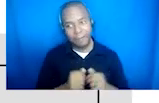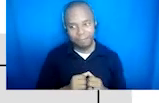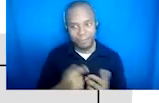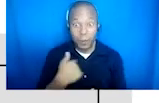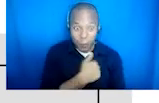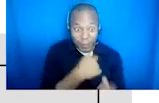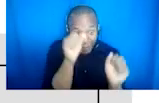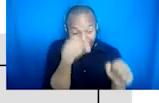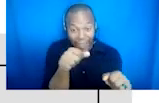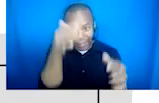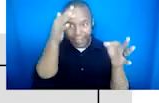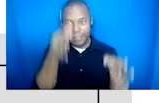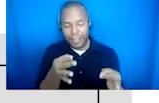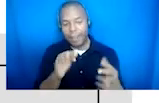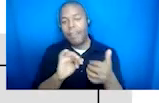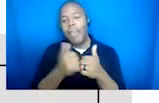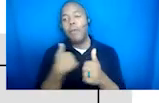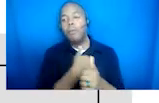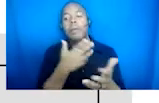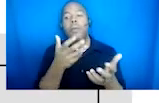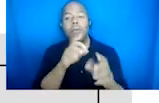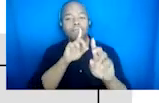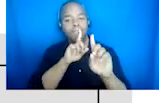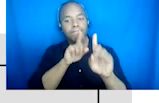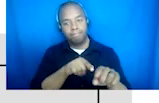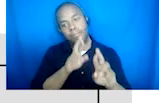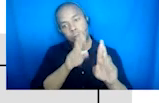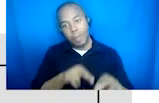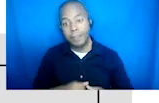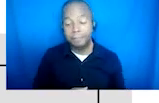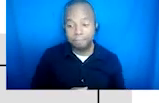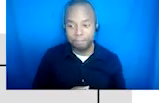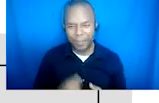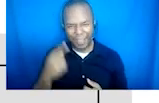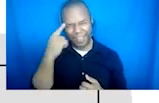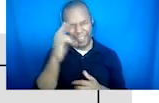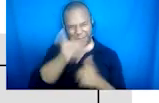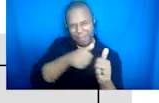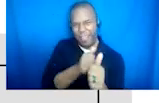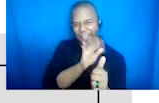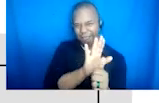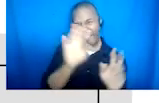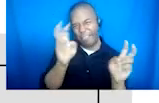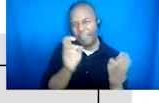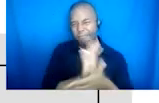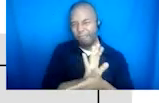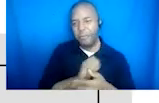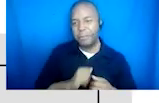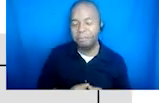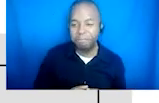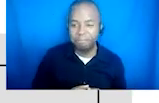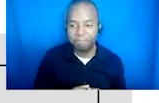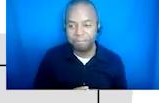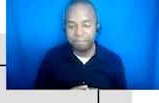react, right? So I think that's part of the motive of the movie. So similar